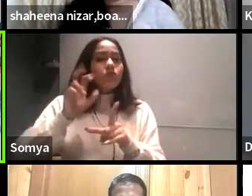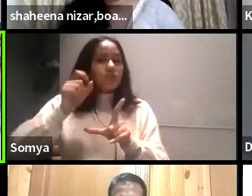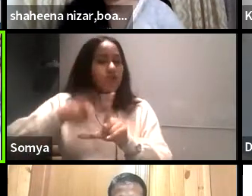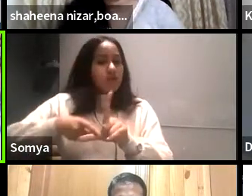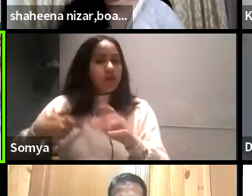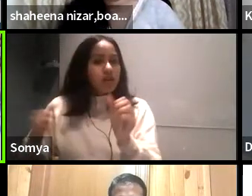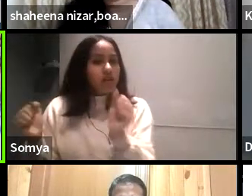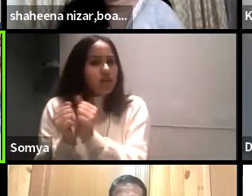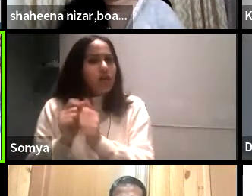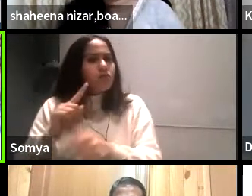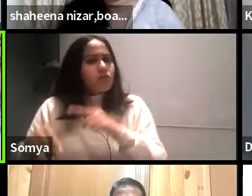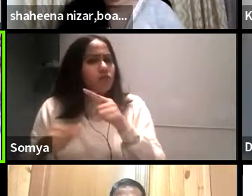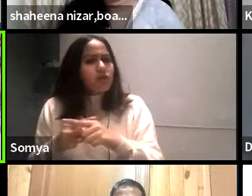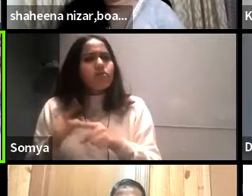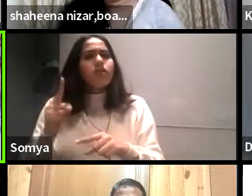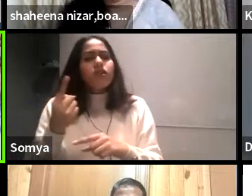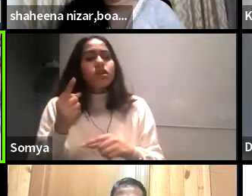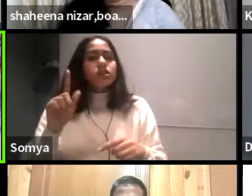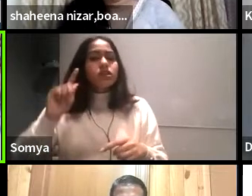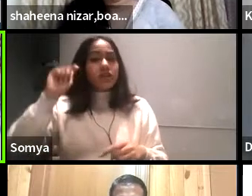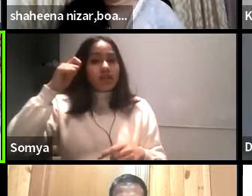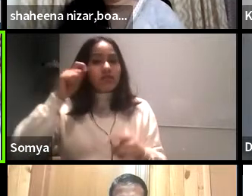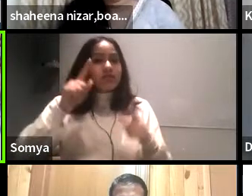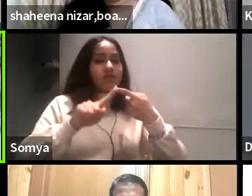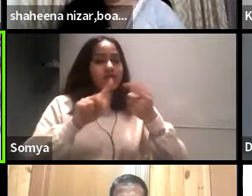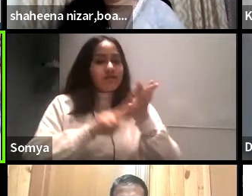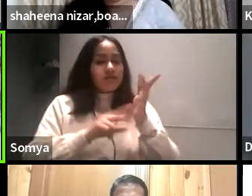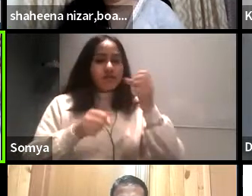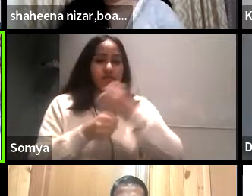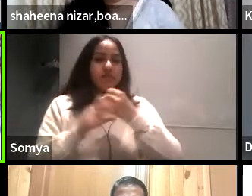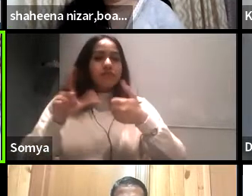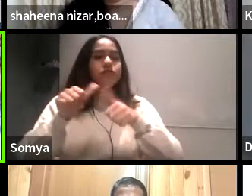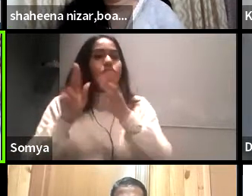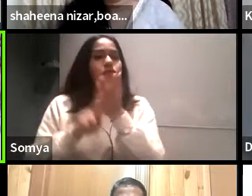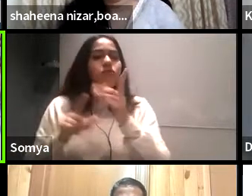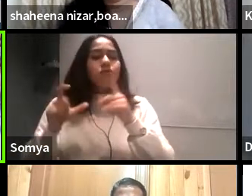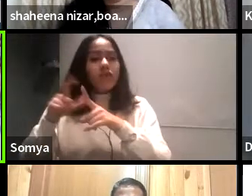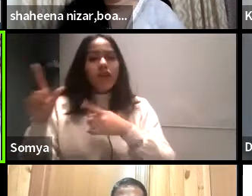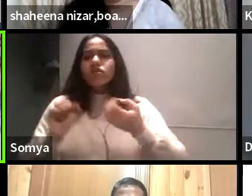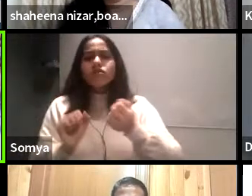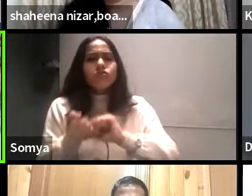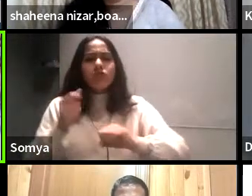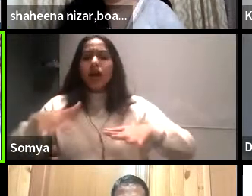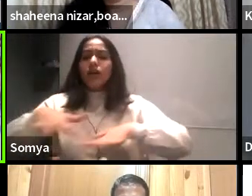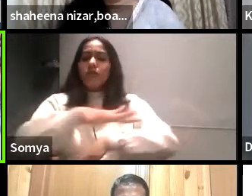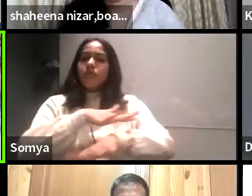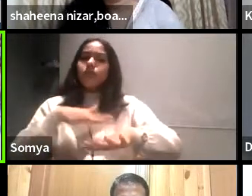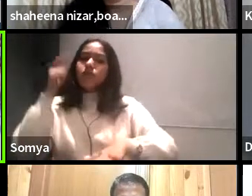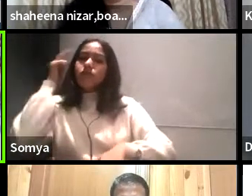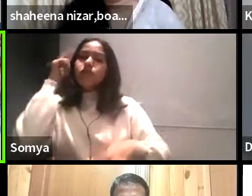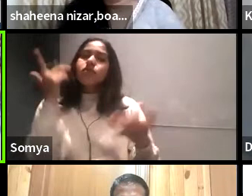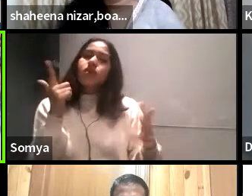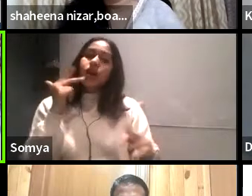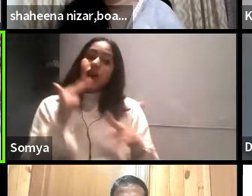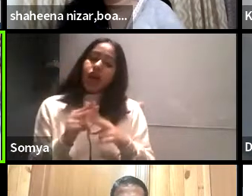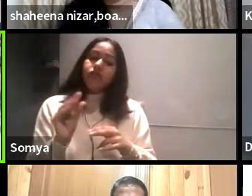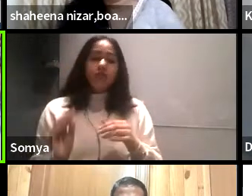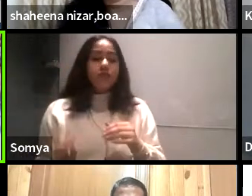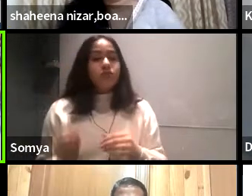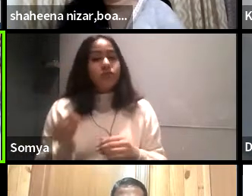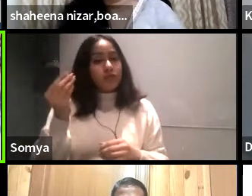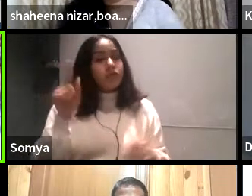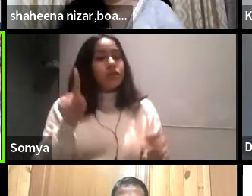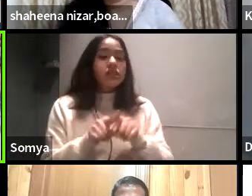about Wales. Now, coming to England, the National Disability Strategy, there was a strategy set out with the government's vision to improve